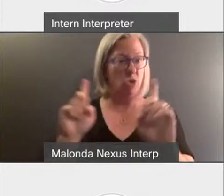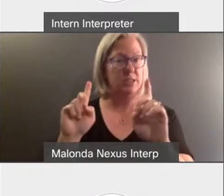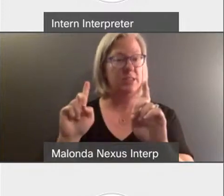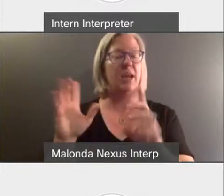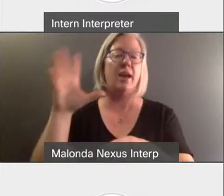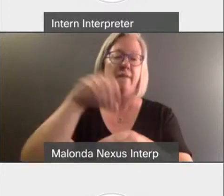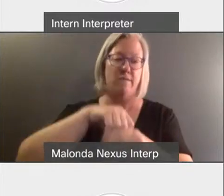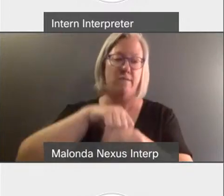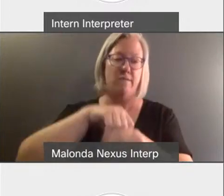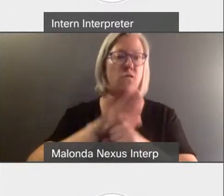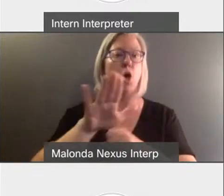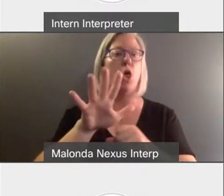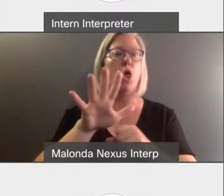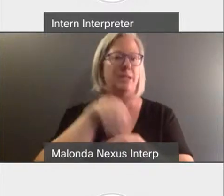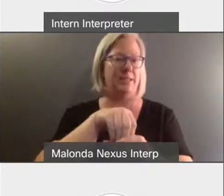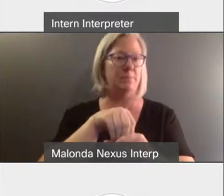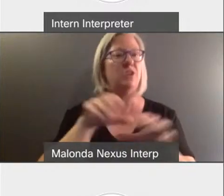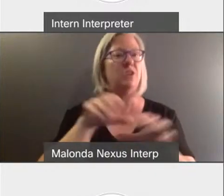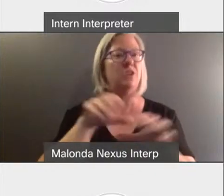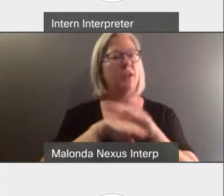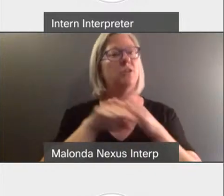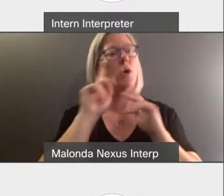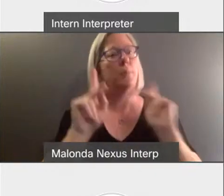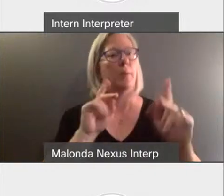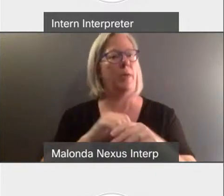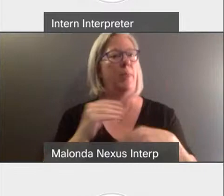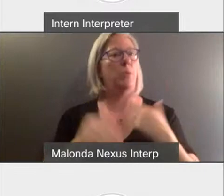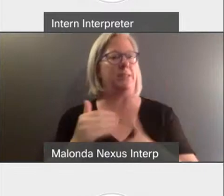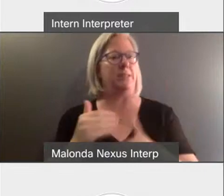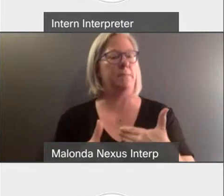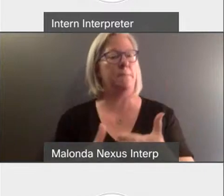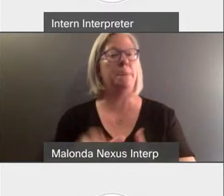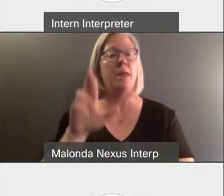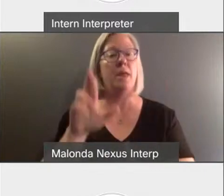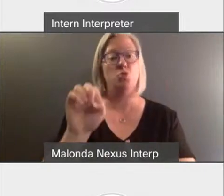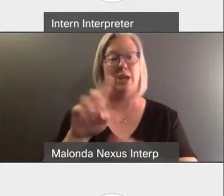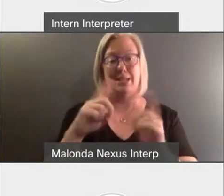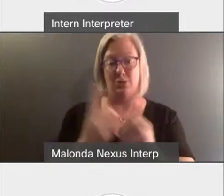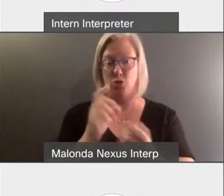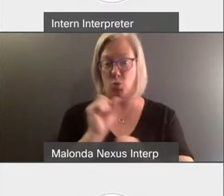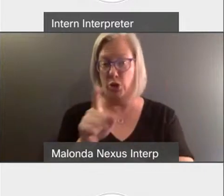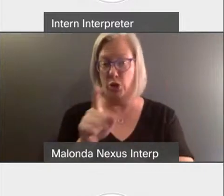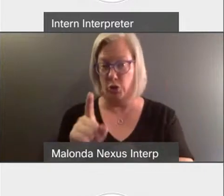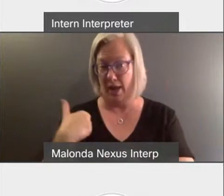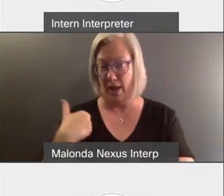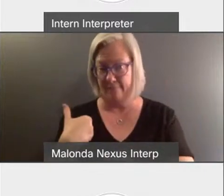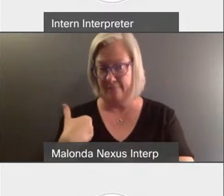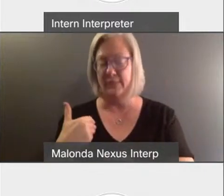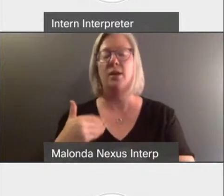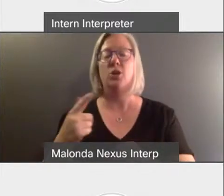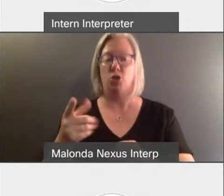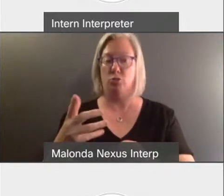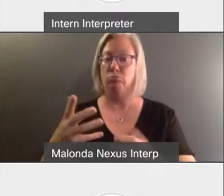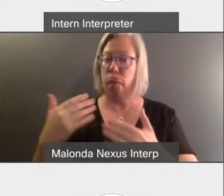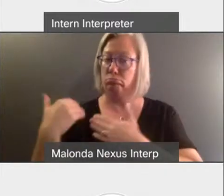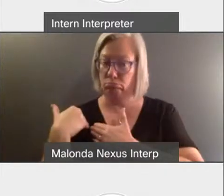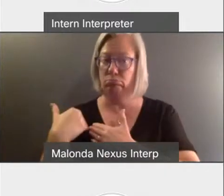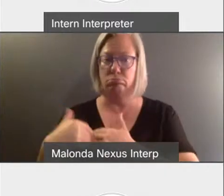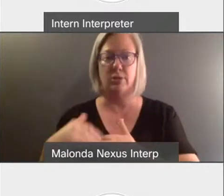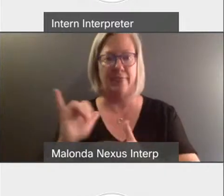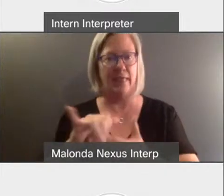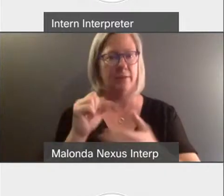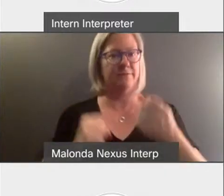participation and access for citizens in the process. The redistricting work that your committees have been charged with is foundational to